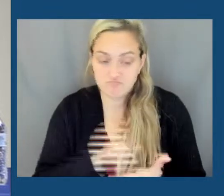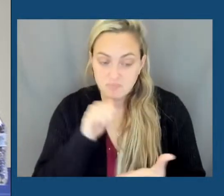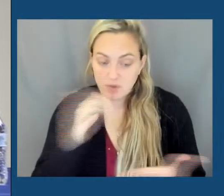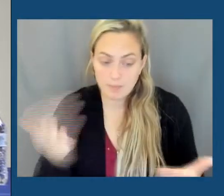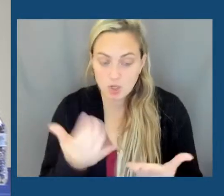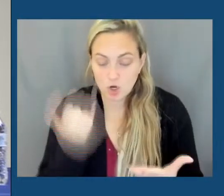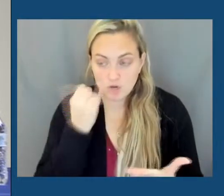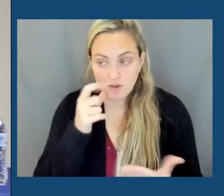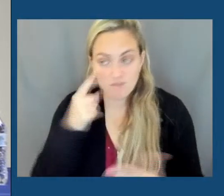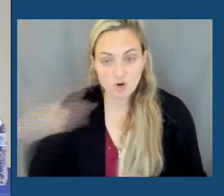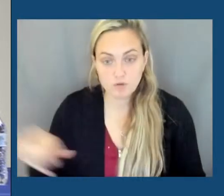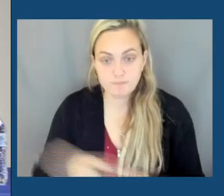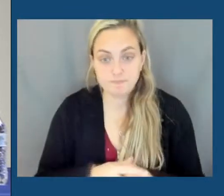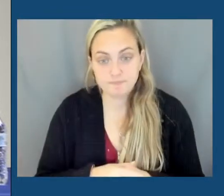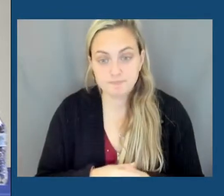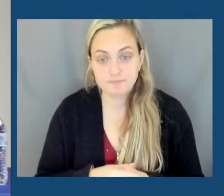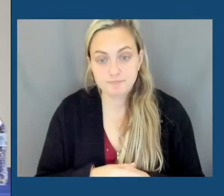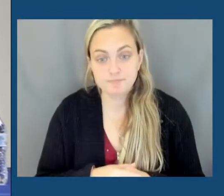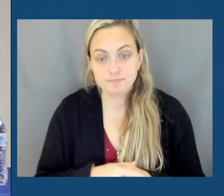know that.